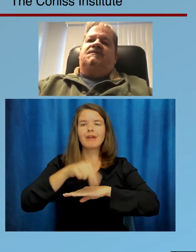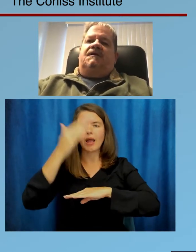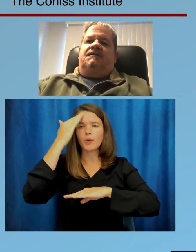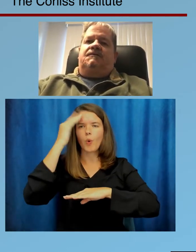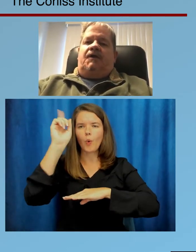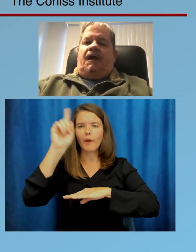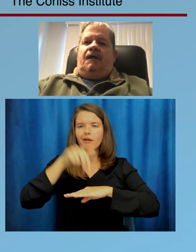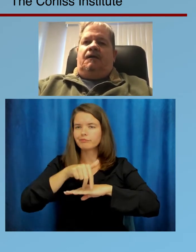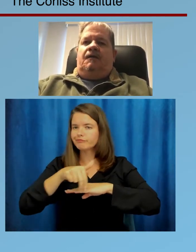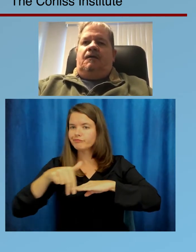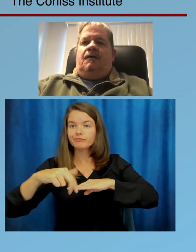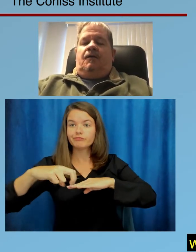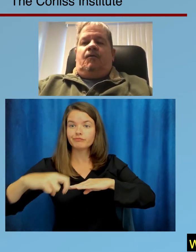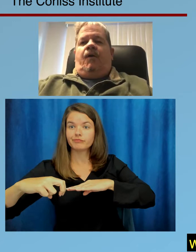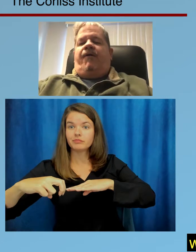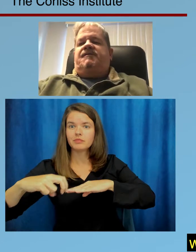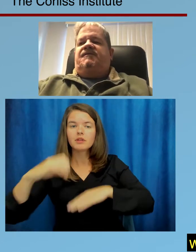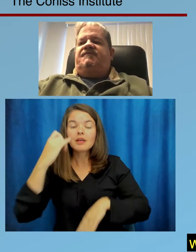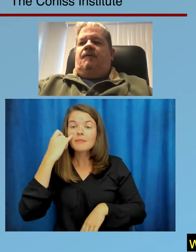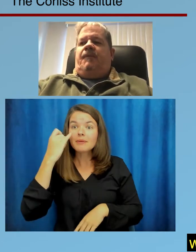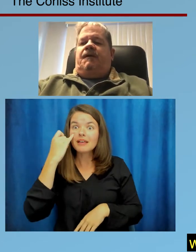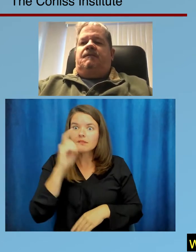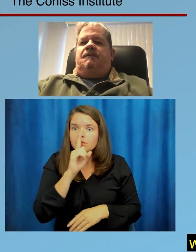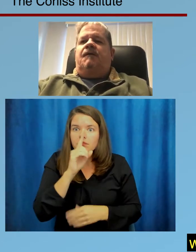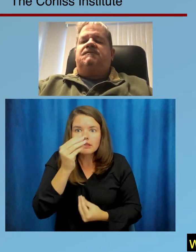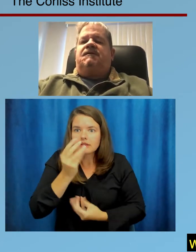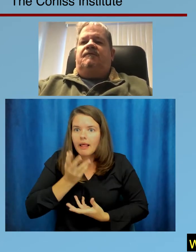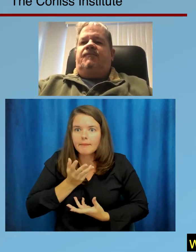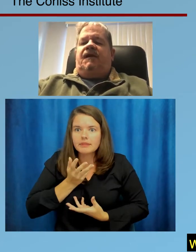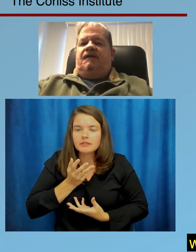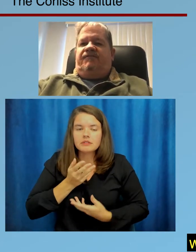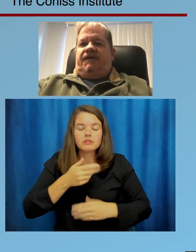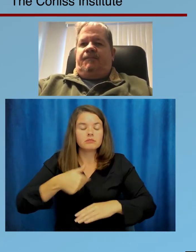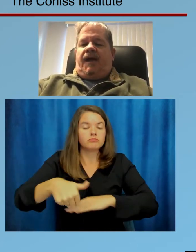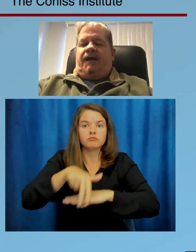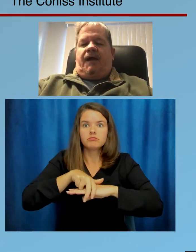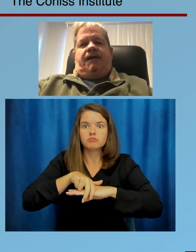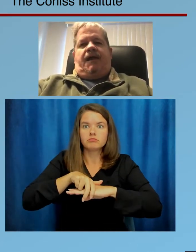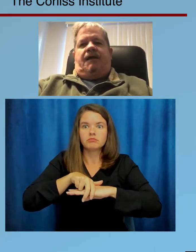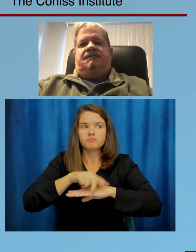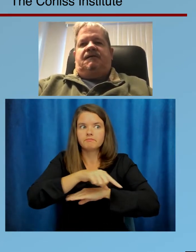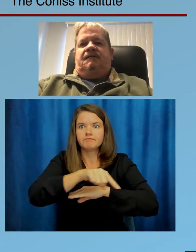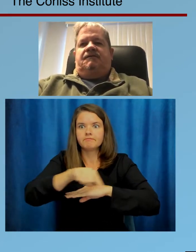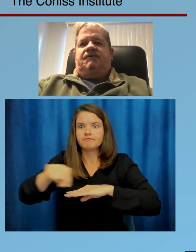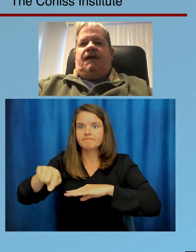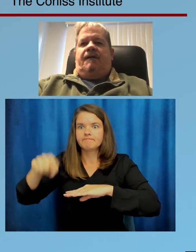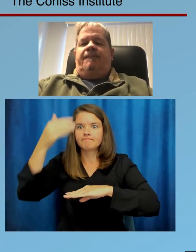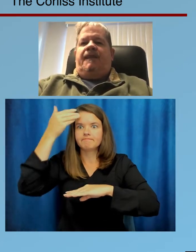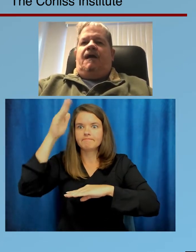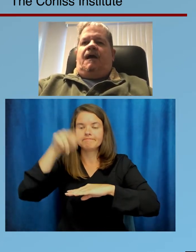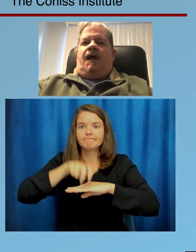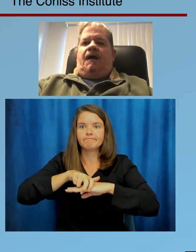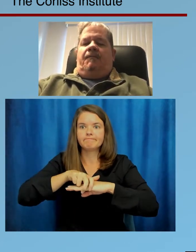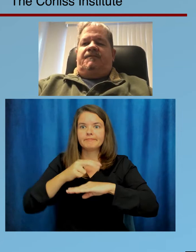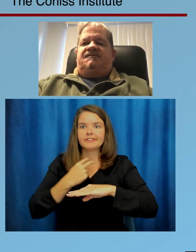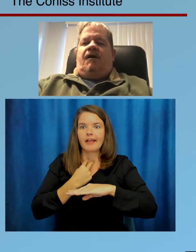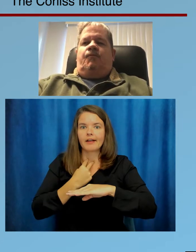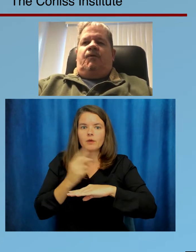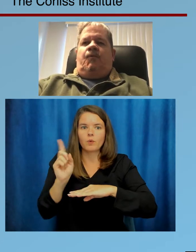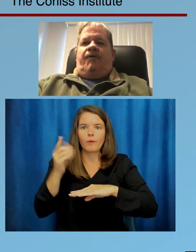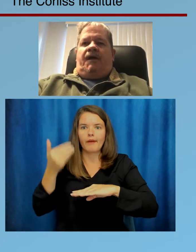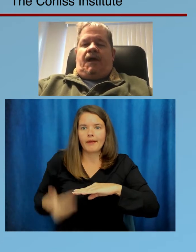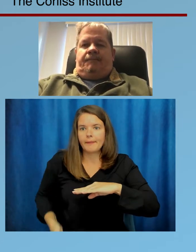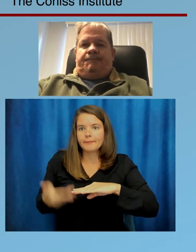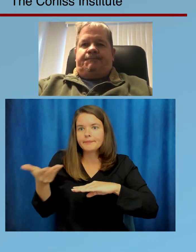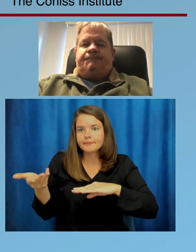up and sit in a chair. Whereas if somebody doesn't give me any feedback, I can't sit in the chair. I'm stuck